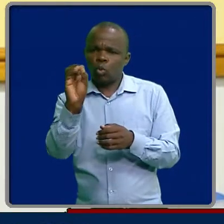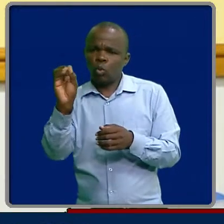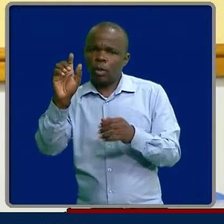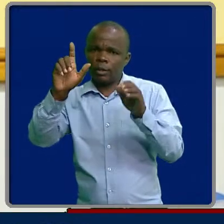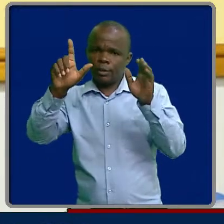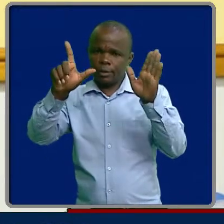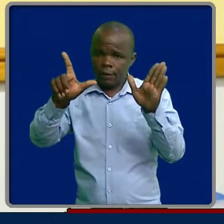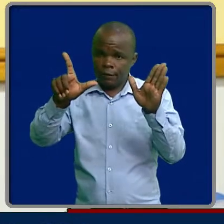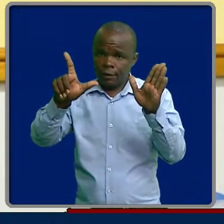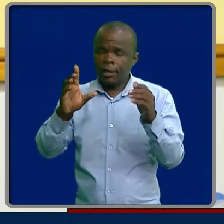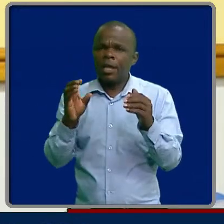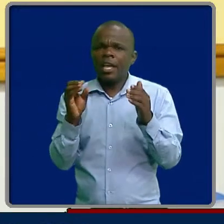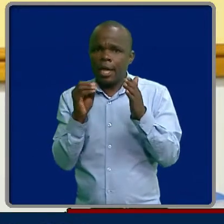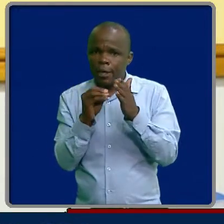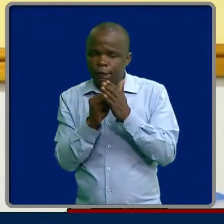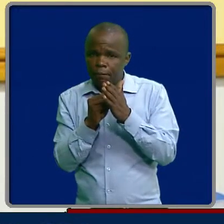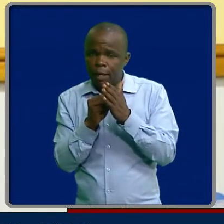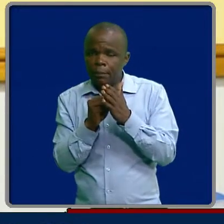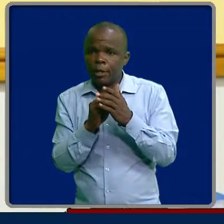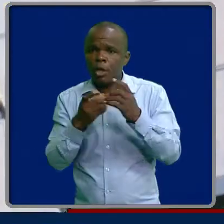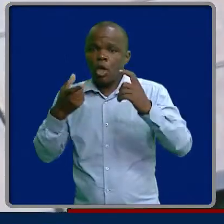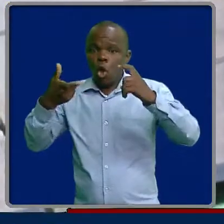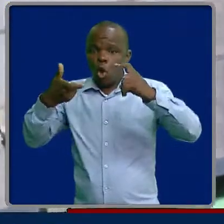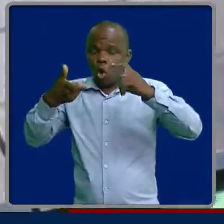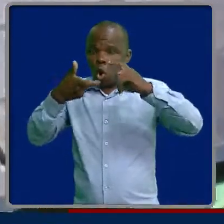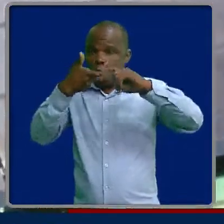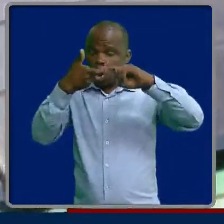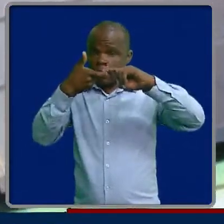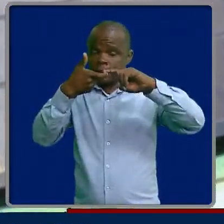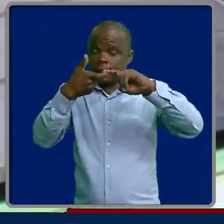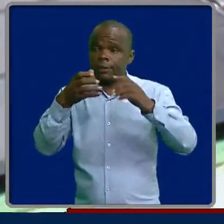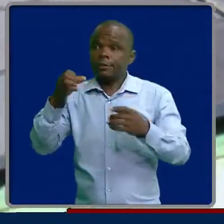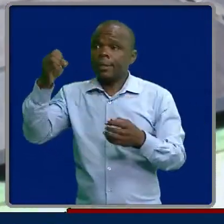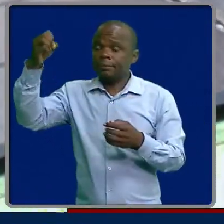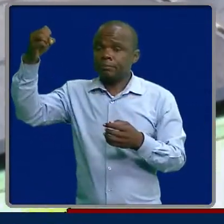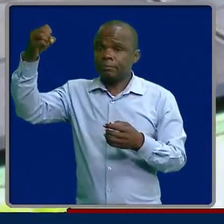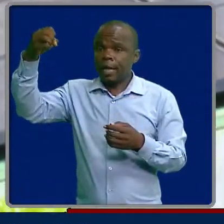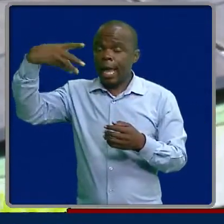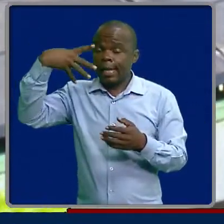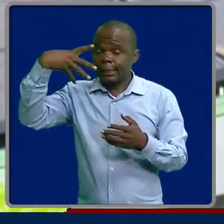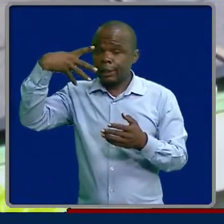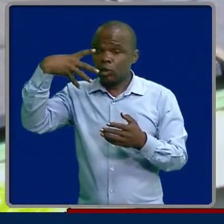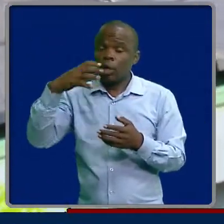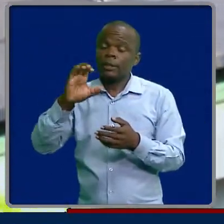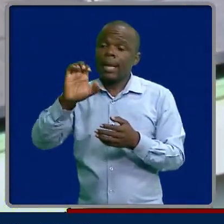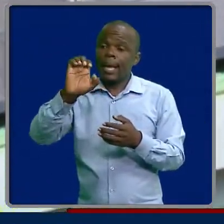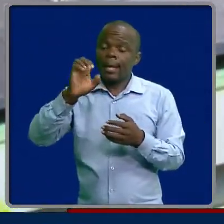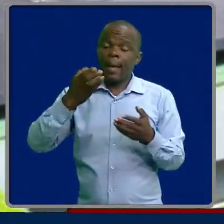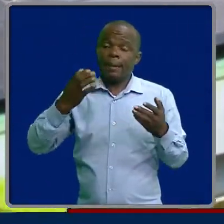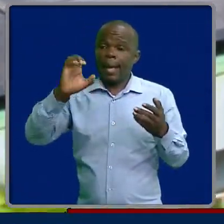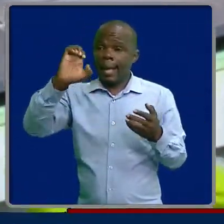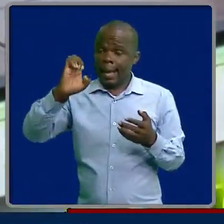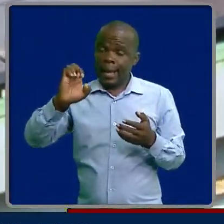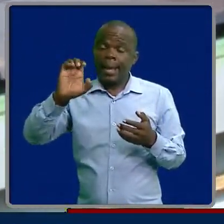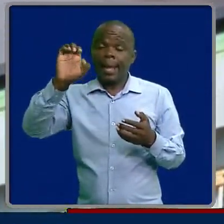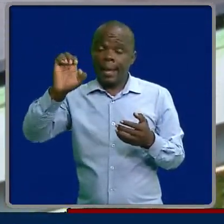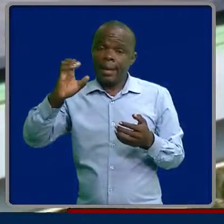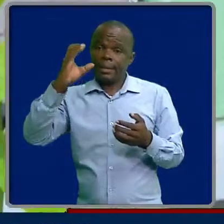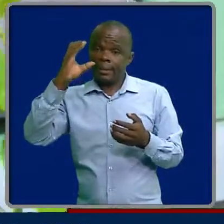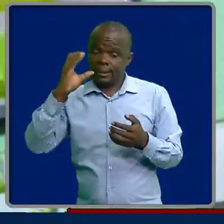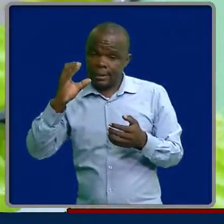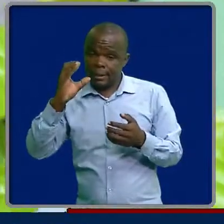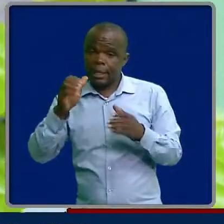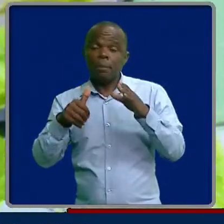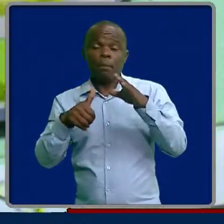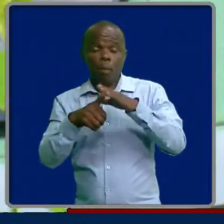connected into the EEC grid has to be registered. Apart from the regulatory requirement, it is also looking at quality